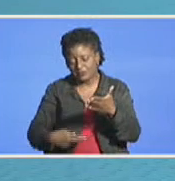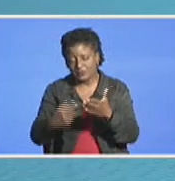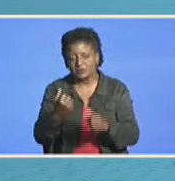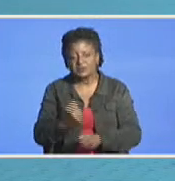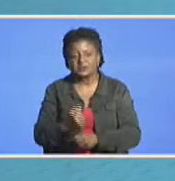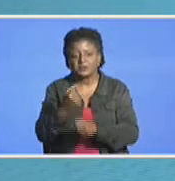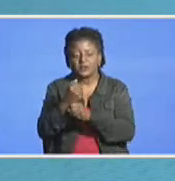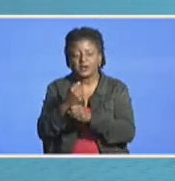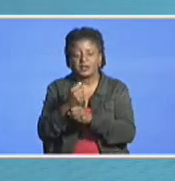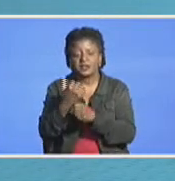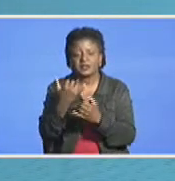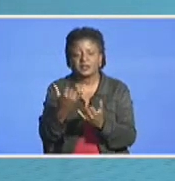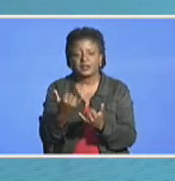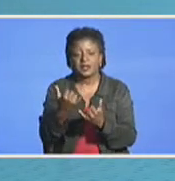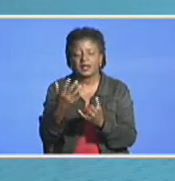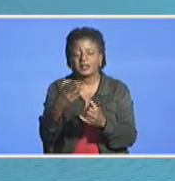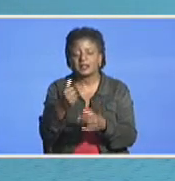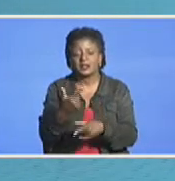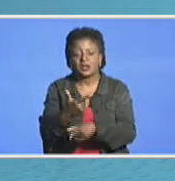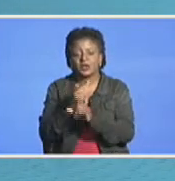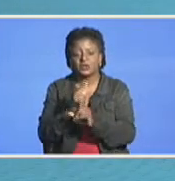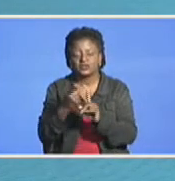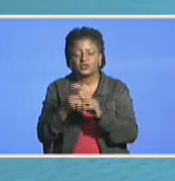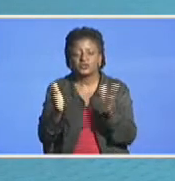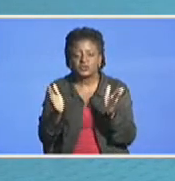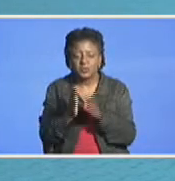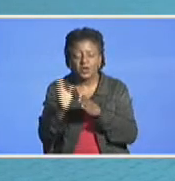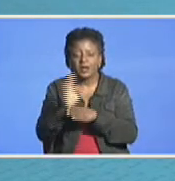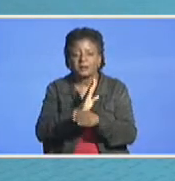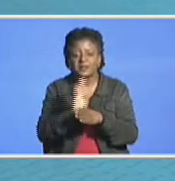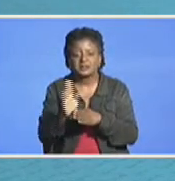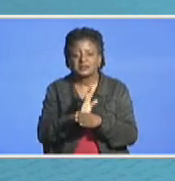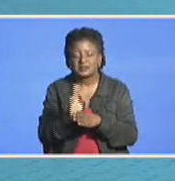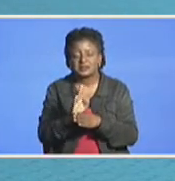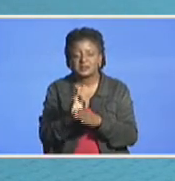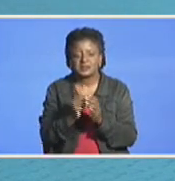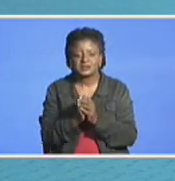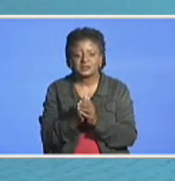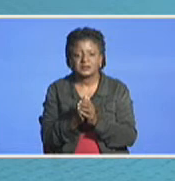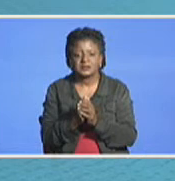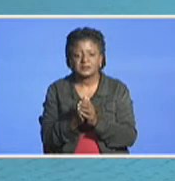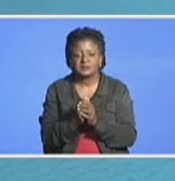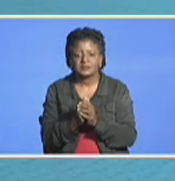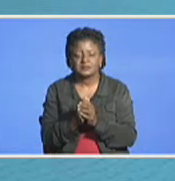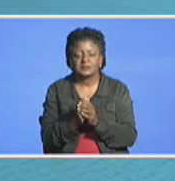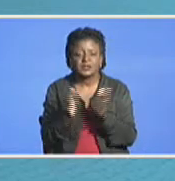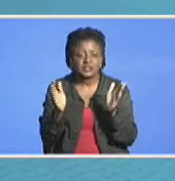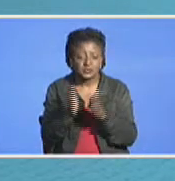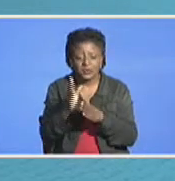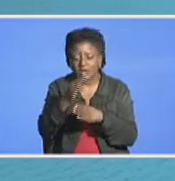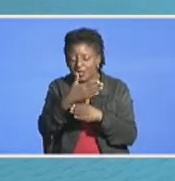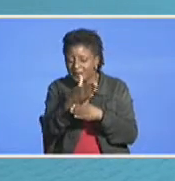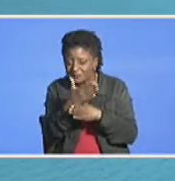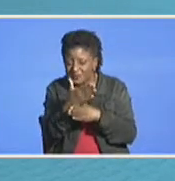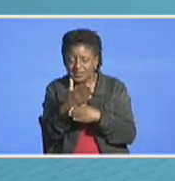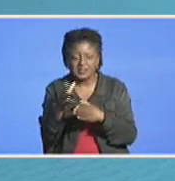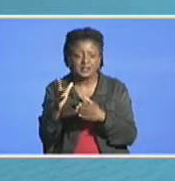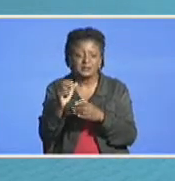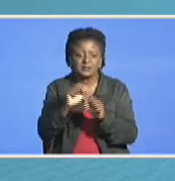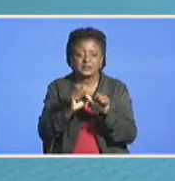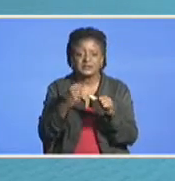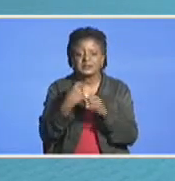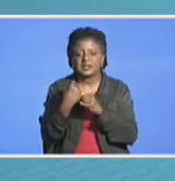support small businesses, and $44 million for the Job Retention Tax Credit Program. Small and medium-sized businesses have